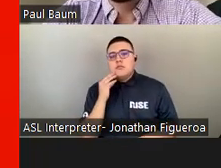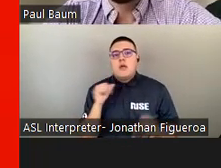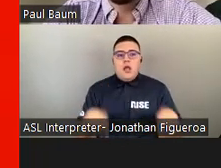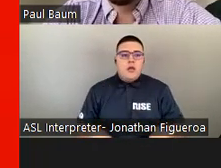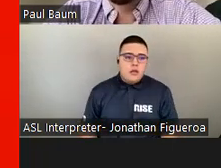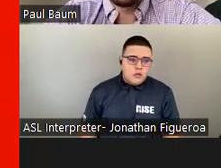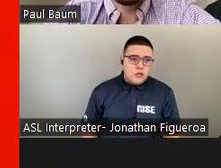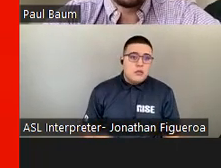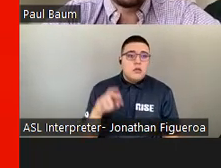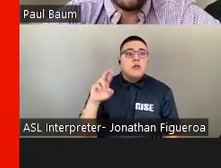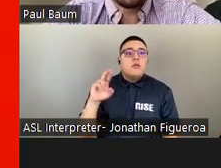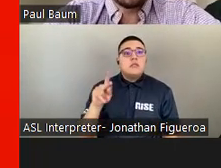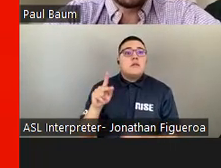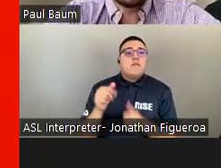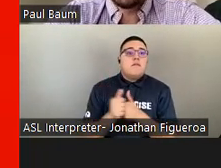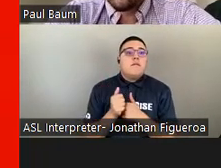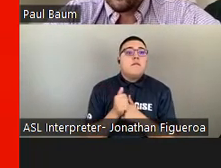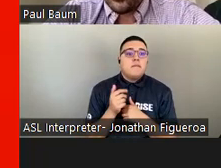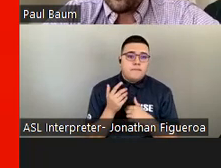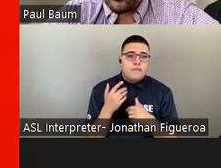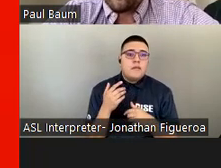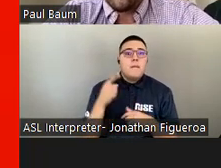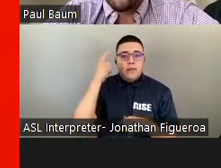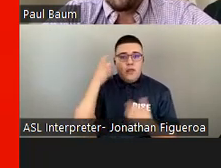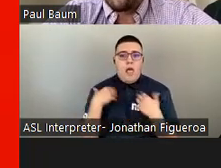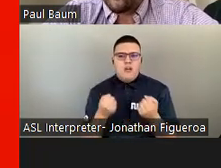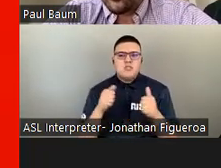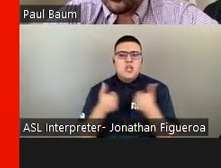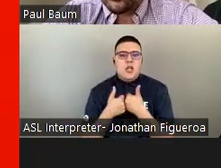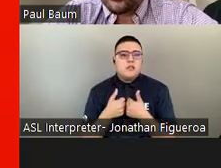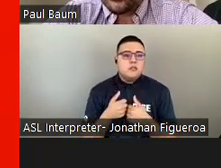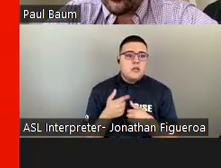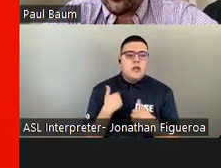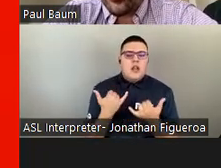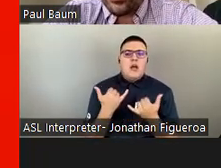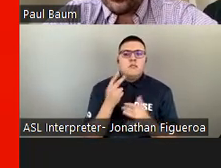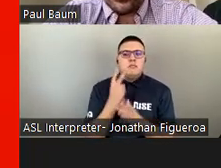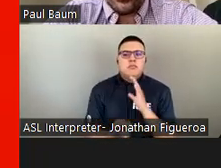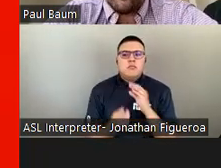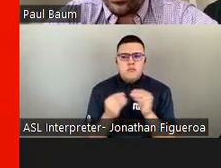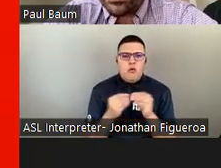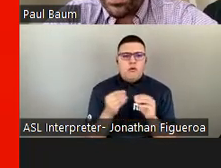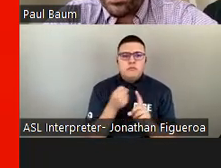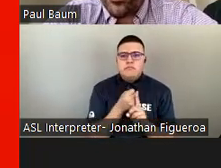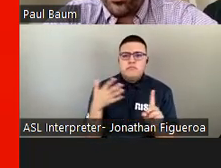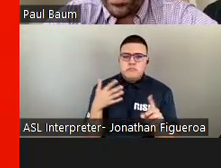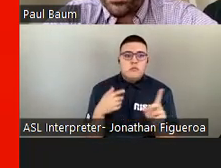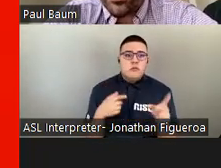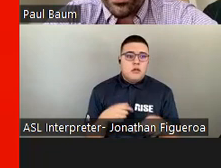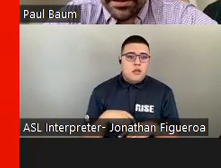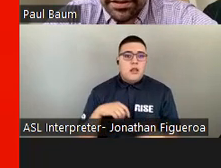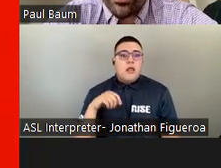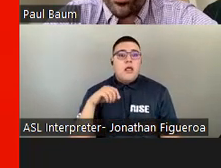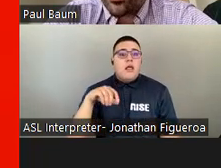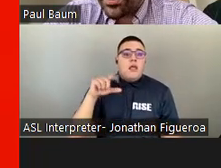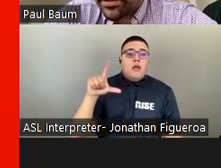Risk factor for mental health challenges. And I'm going to go a little bit further into this area because I am an LCSW, licensed